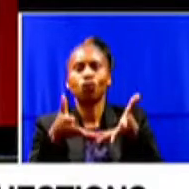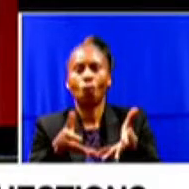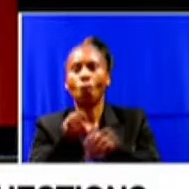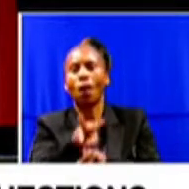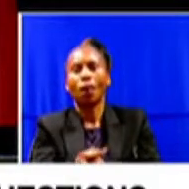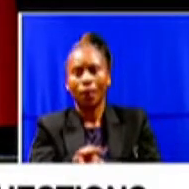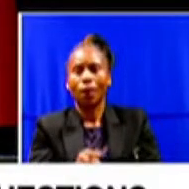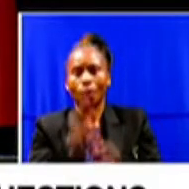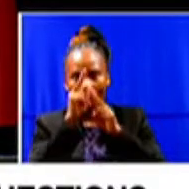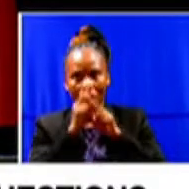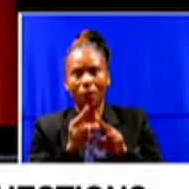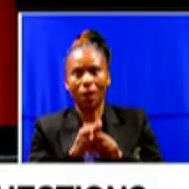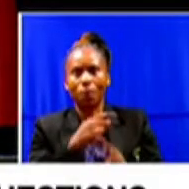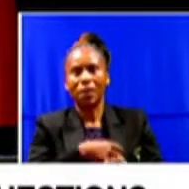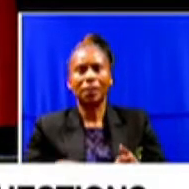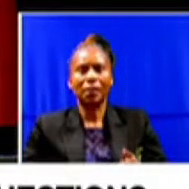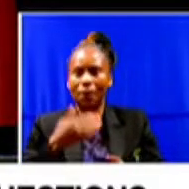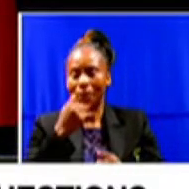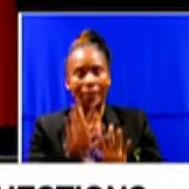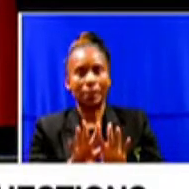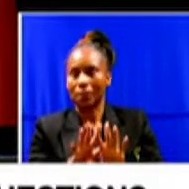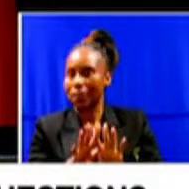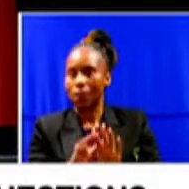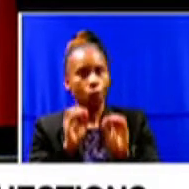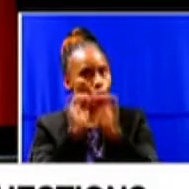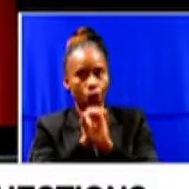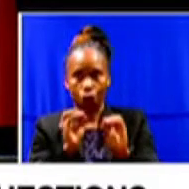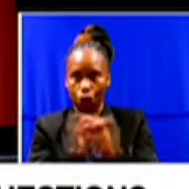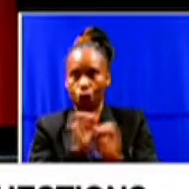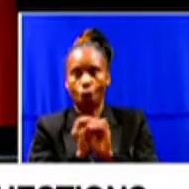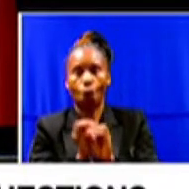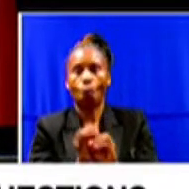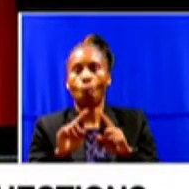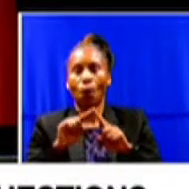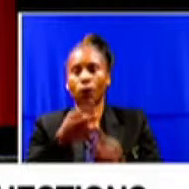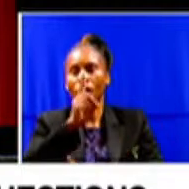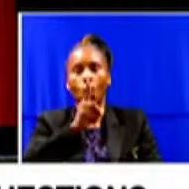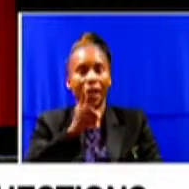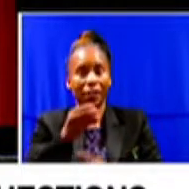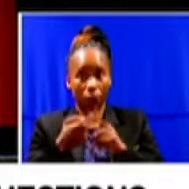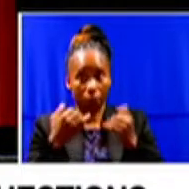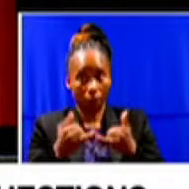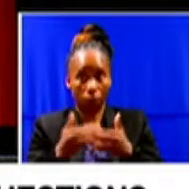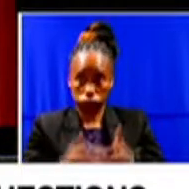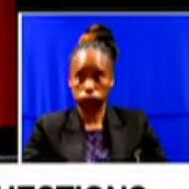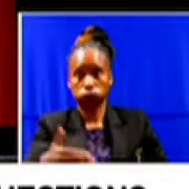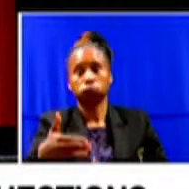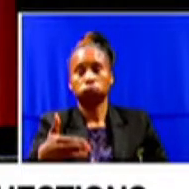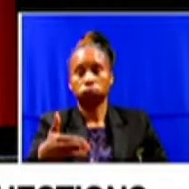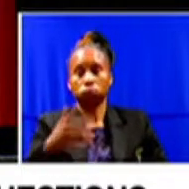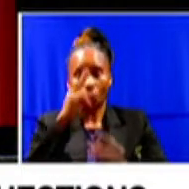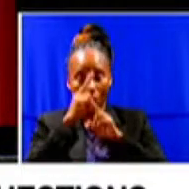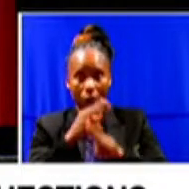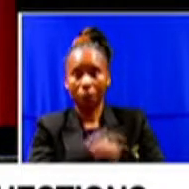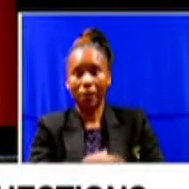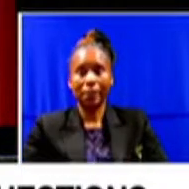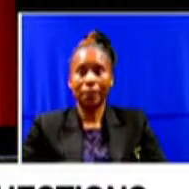please go on. I'm not taking any order on this matter anymore. Honorable President, let's proceed.